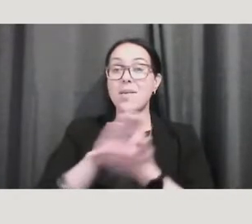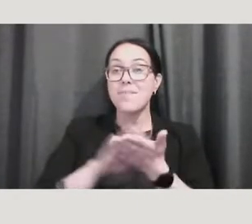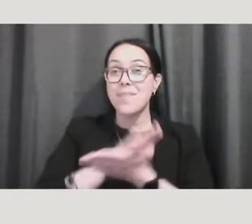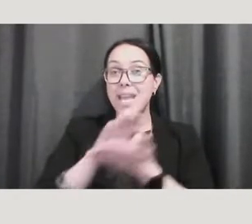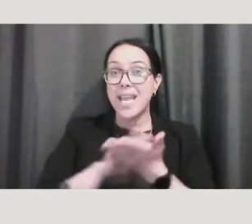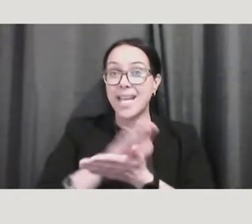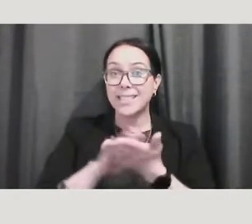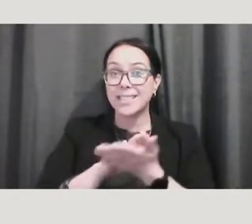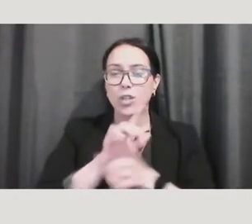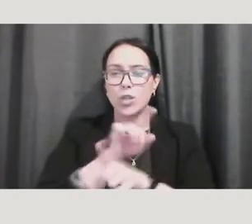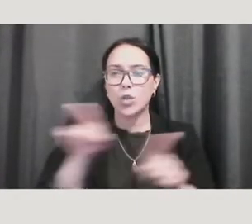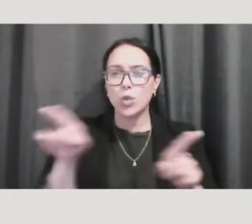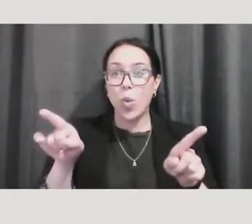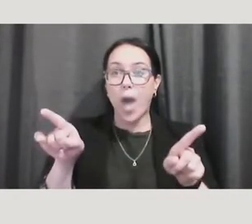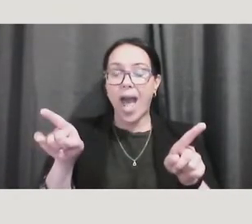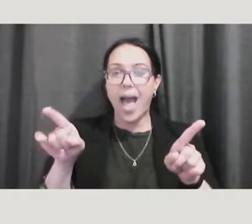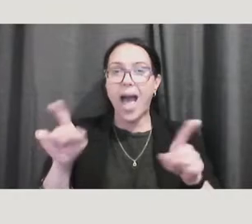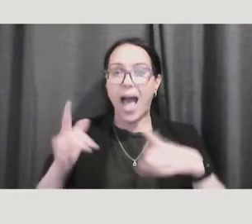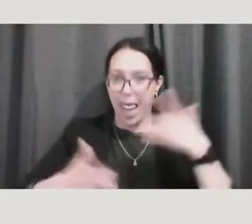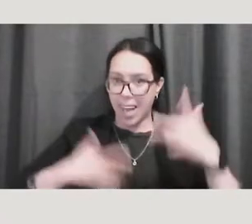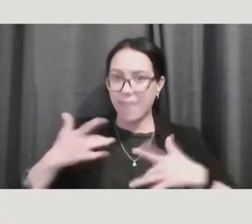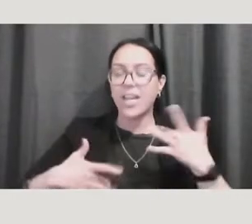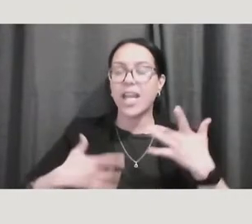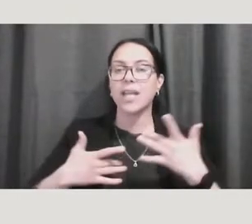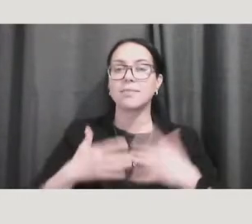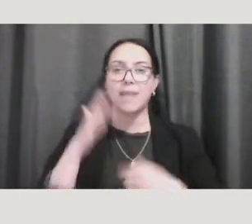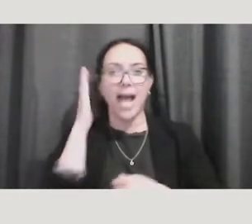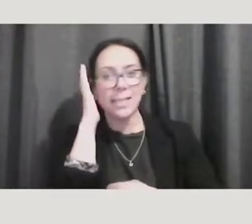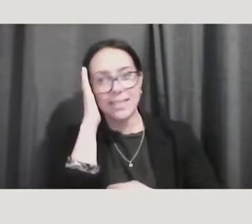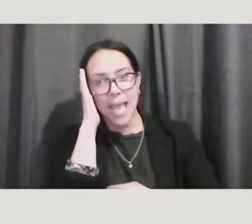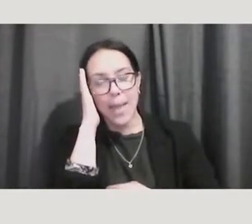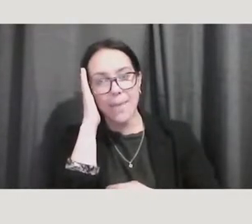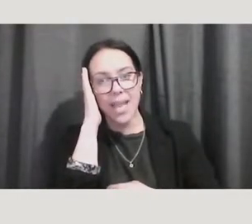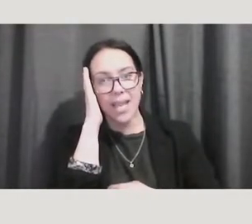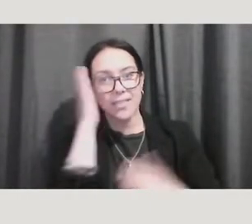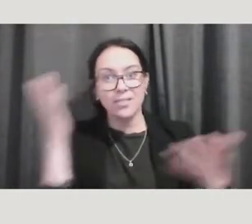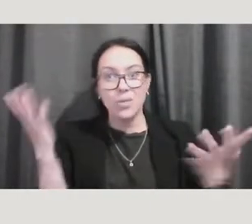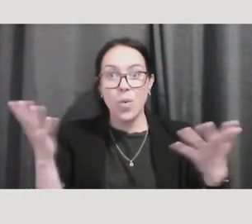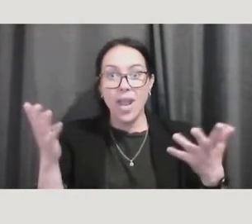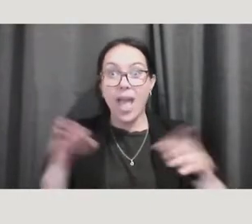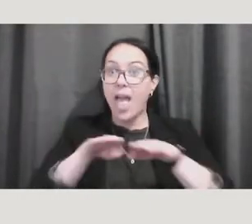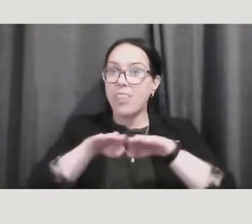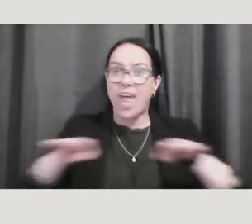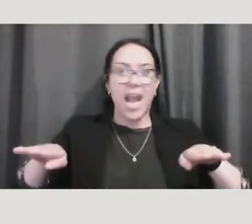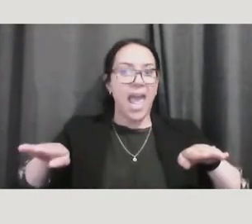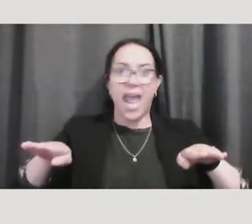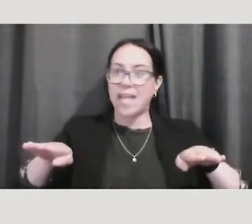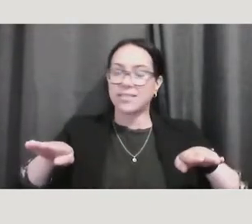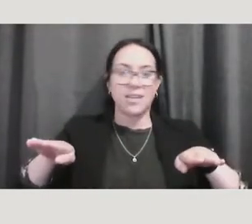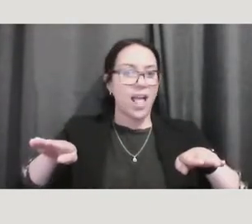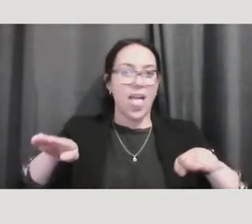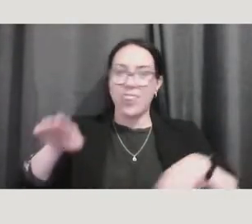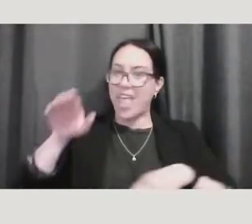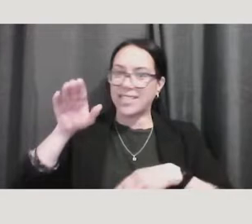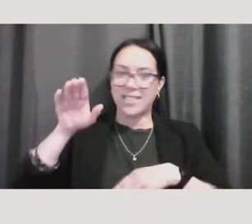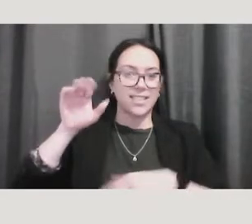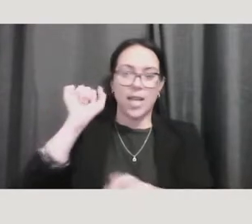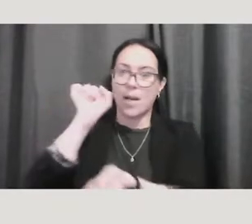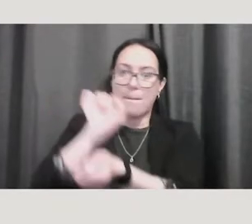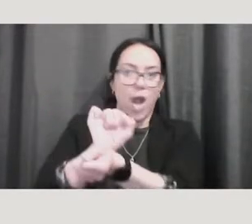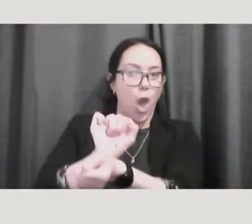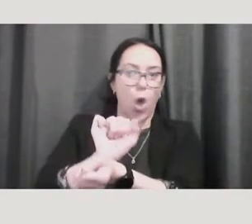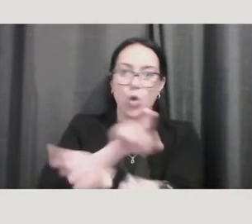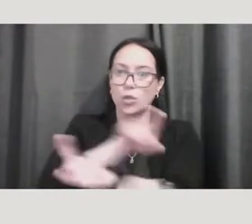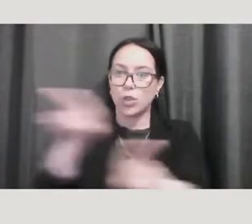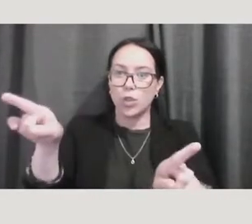you are living sleeping in a land that doesn't belong to you but you have to open